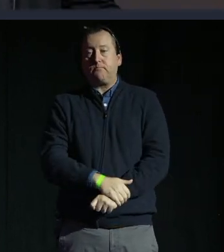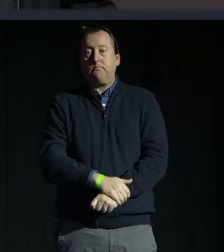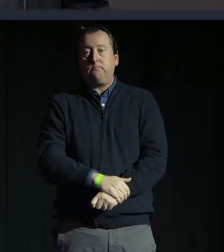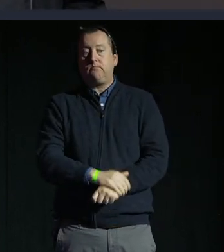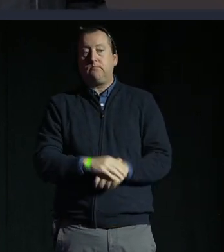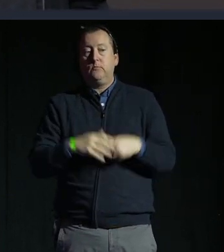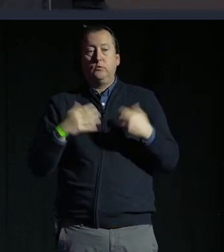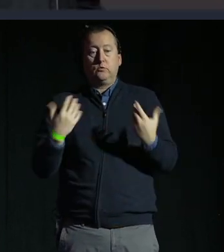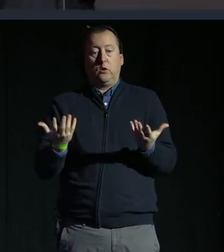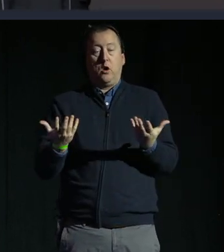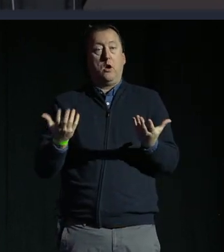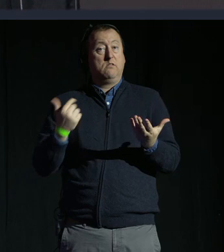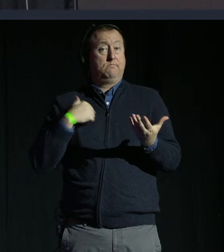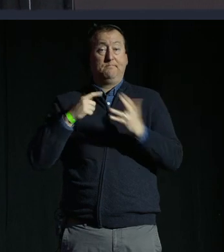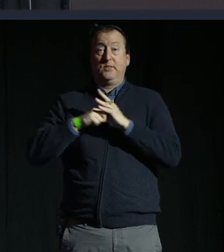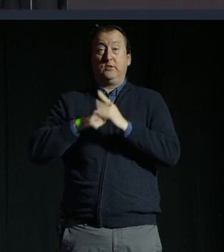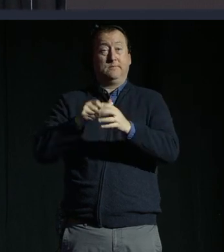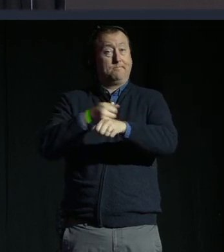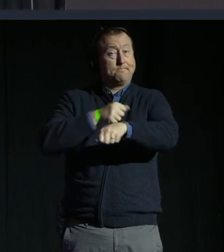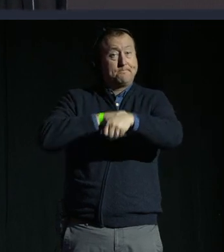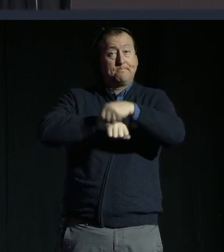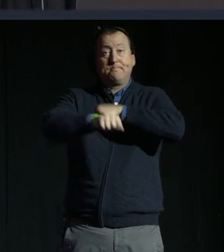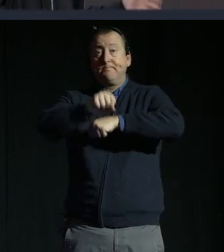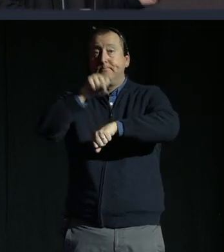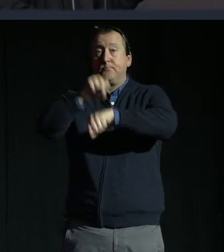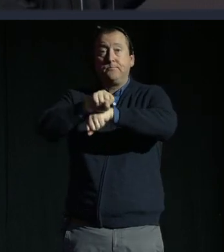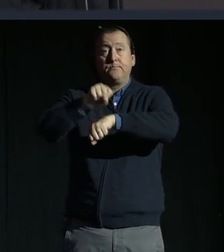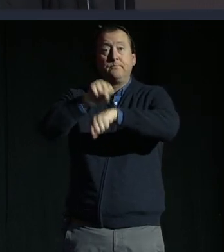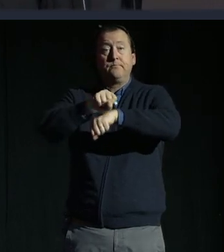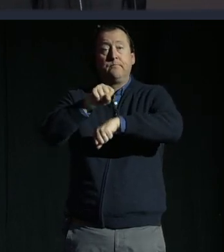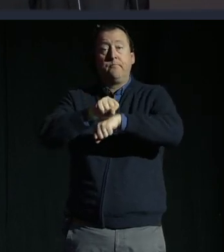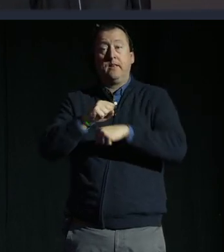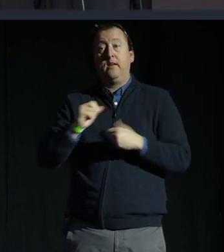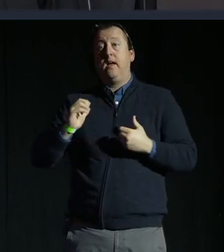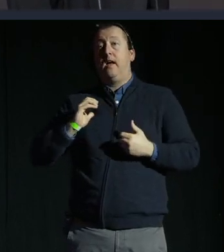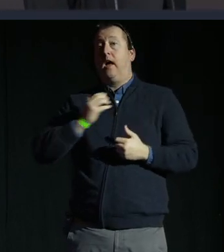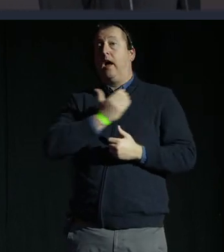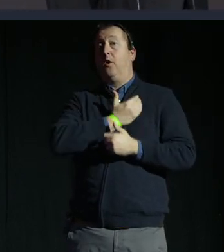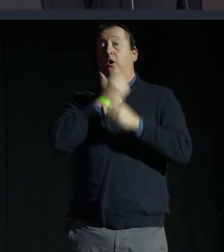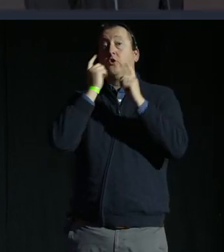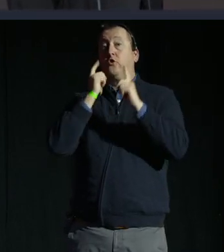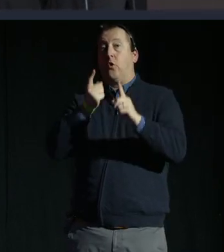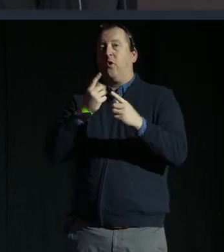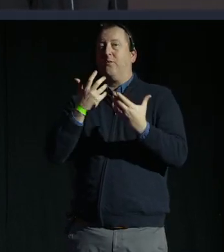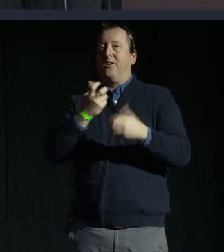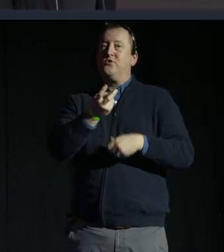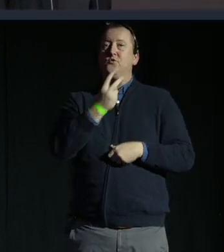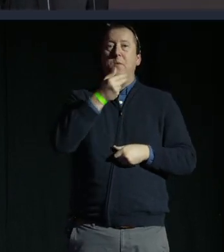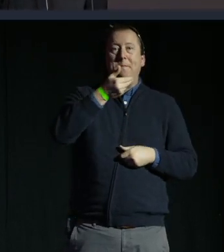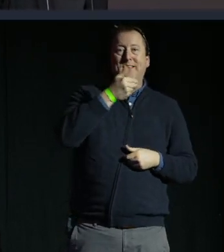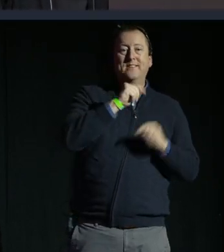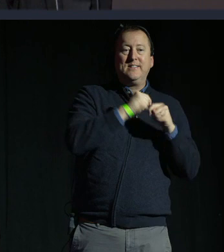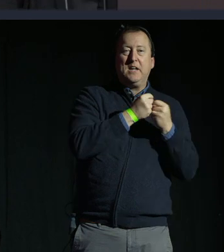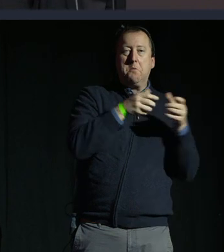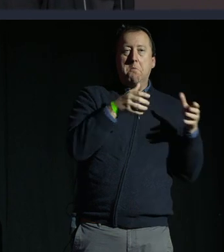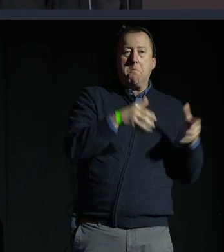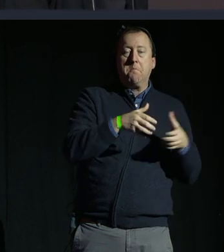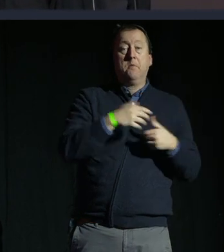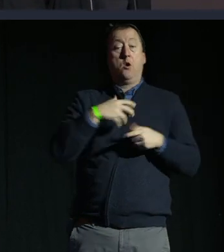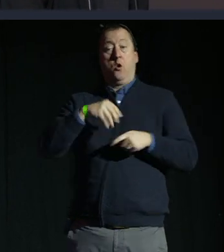so we got to work. Our goals: two-pizza teams, owning their own